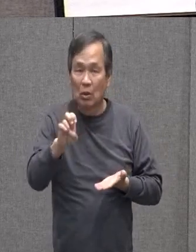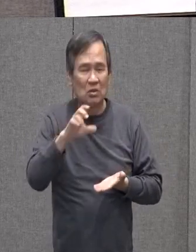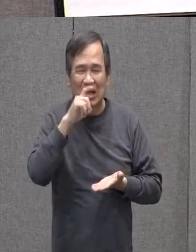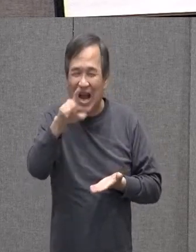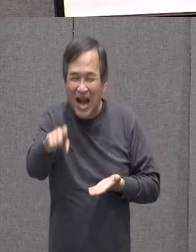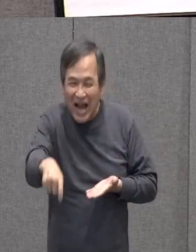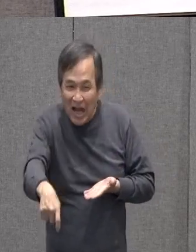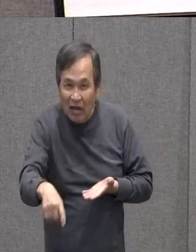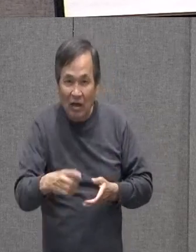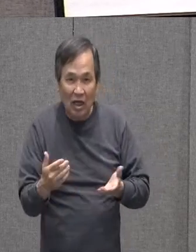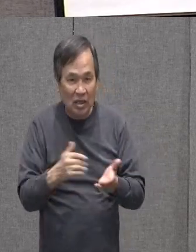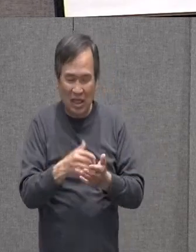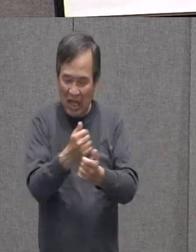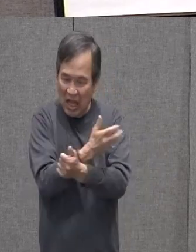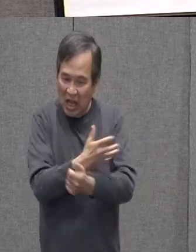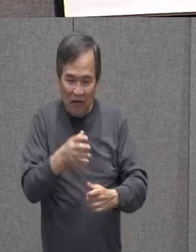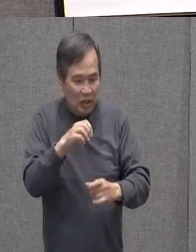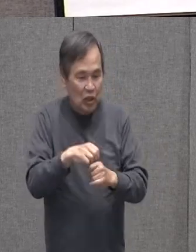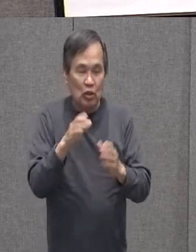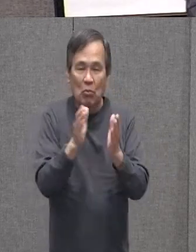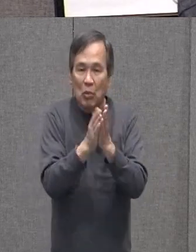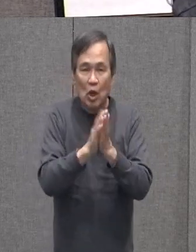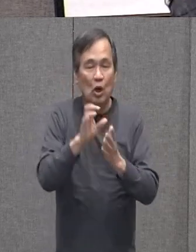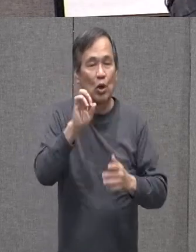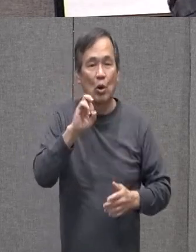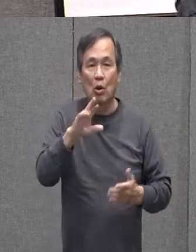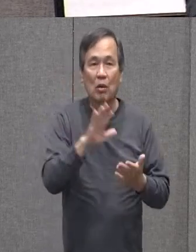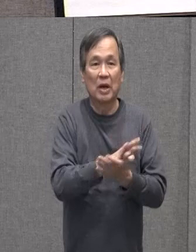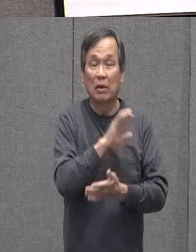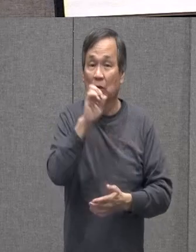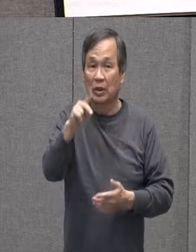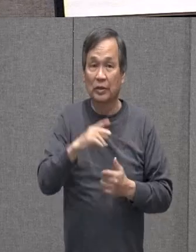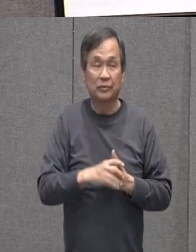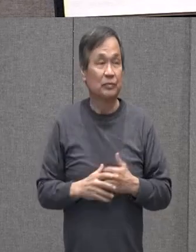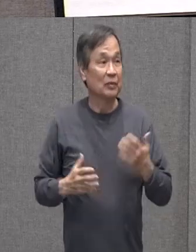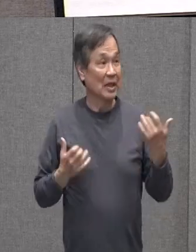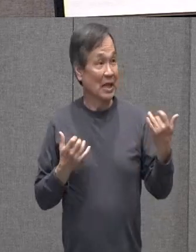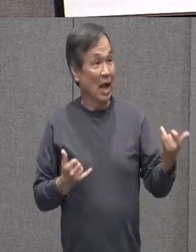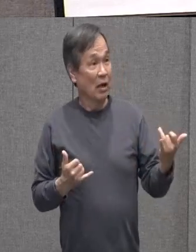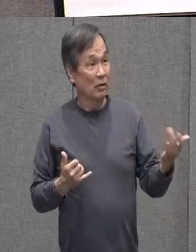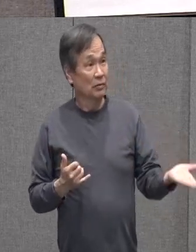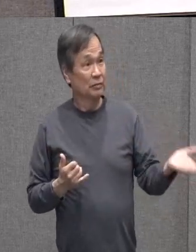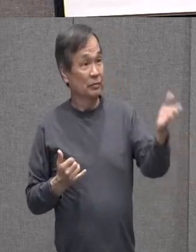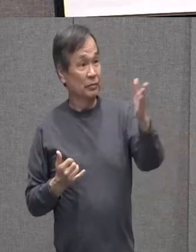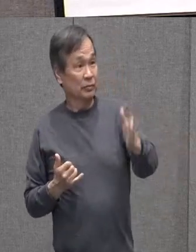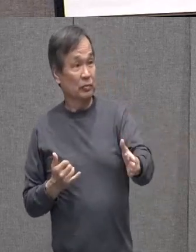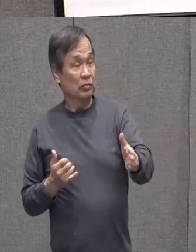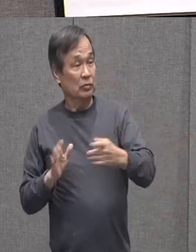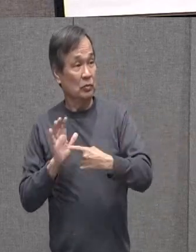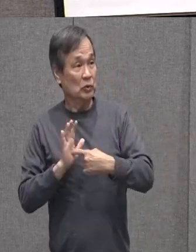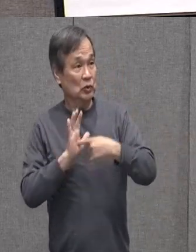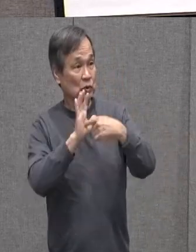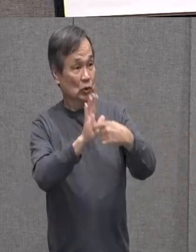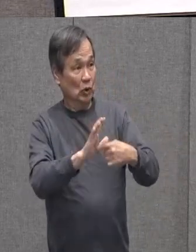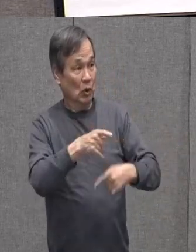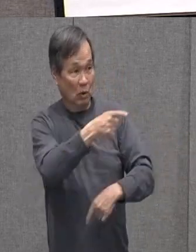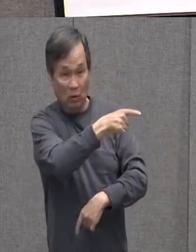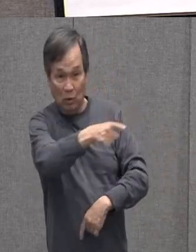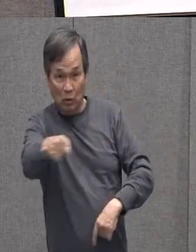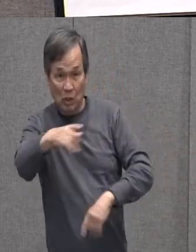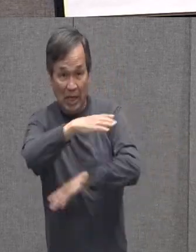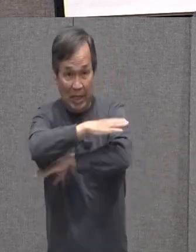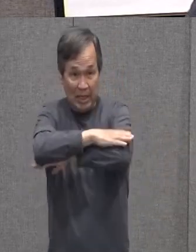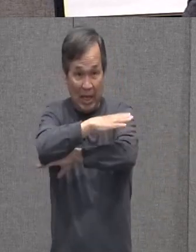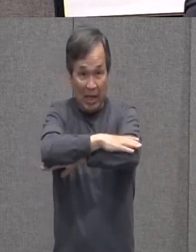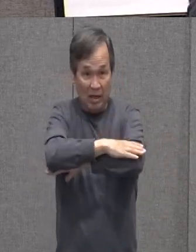doing everything on a piece of paper and drawing, that would totally be fine. Yeah. Did you want to share with us what you had on the table? Show Yes. and tell some of your